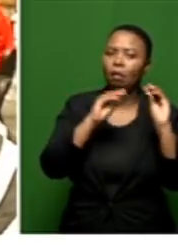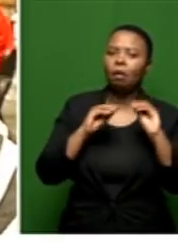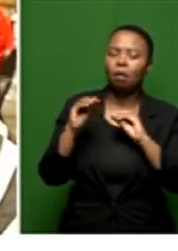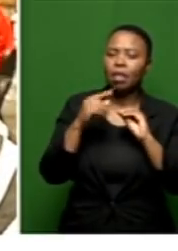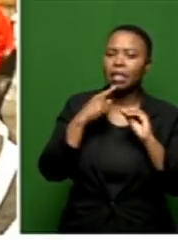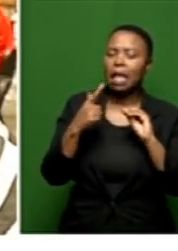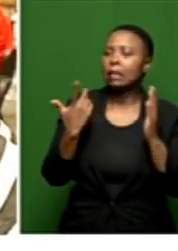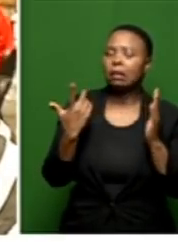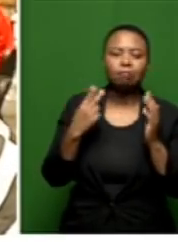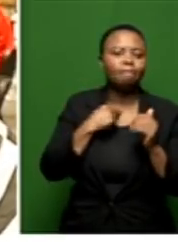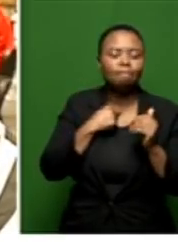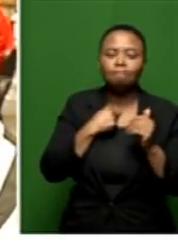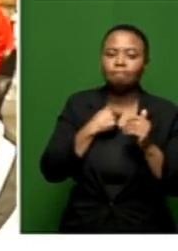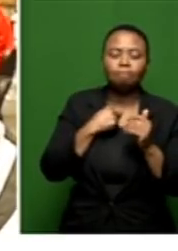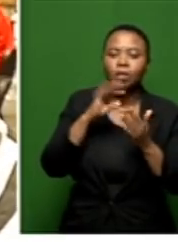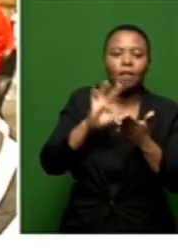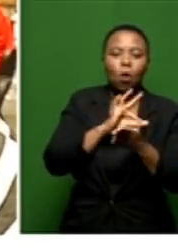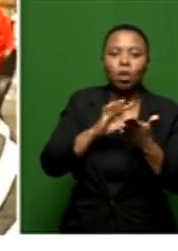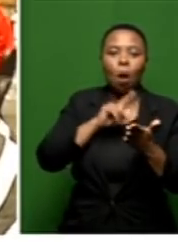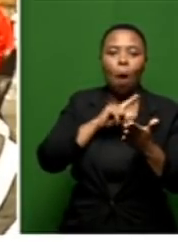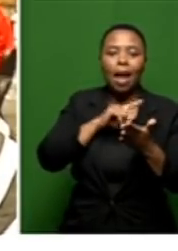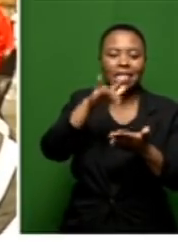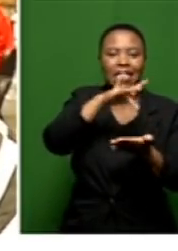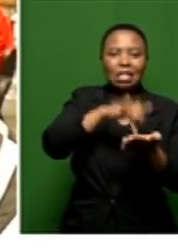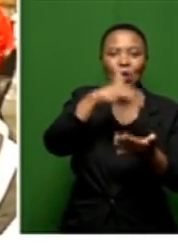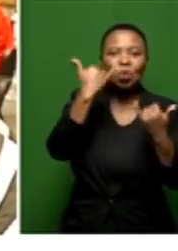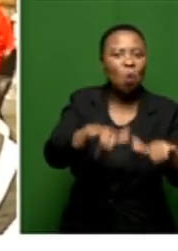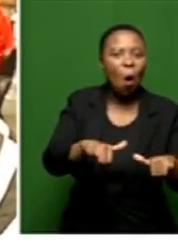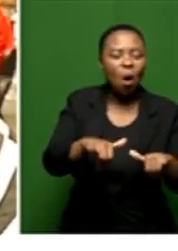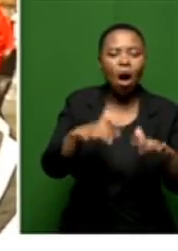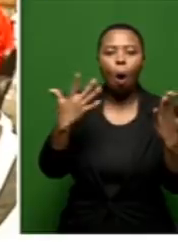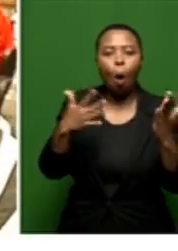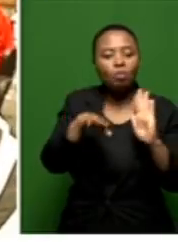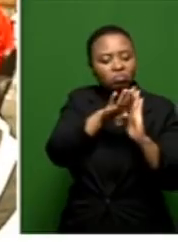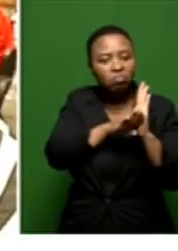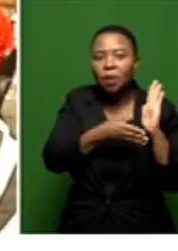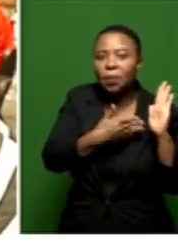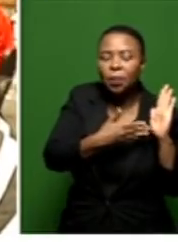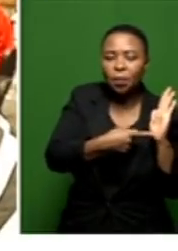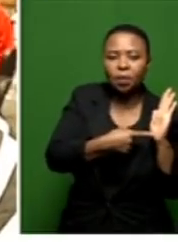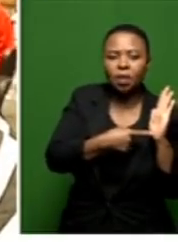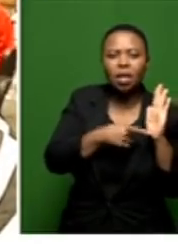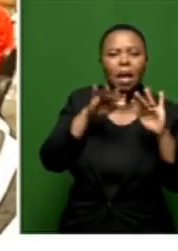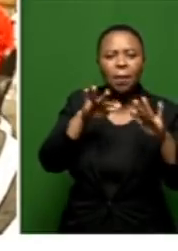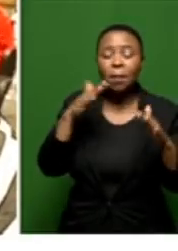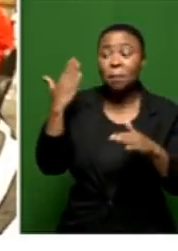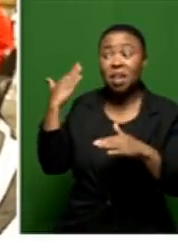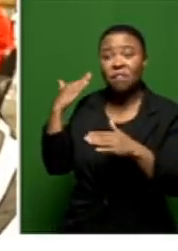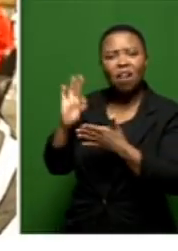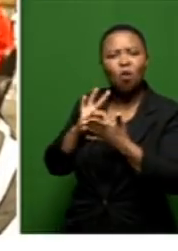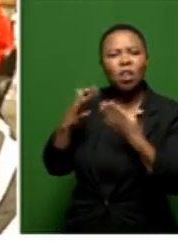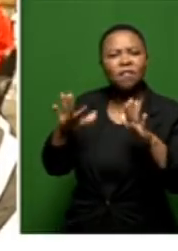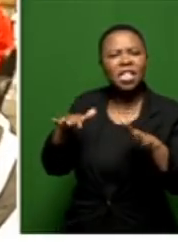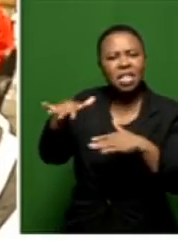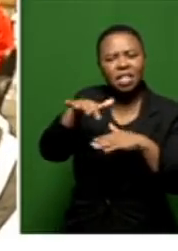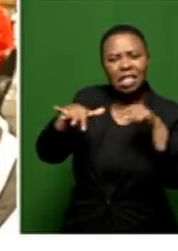being able to vote because they were told they were at the wrong station, or they were told they don't exist on the roll at all. And these are people who have voted previously. So I think